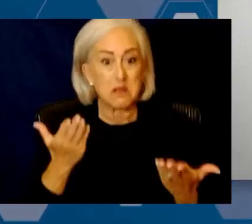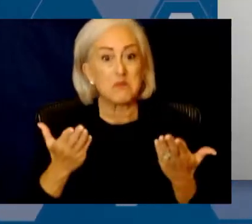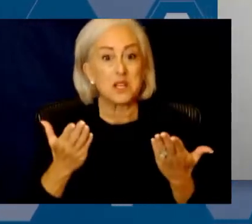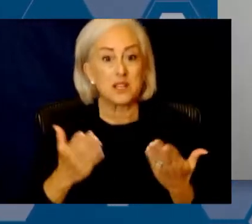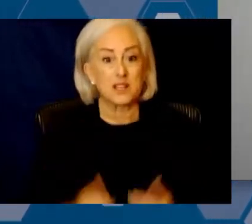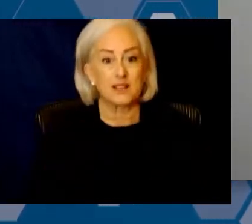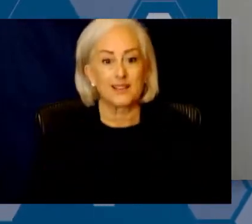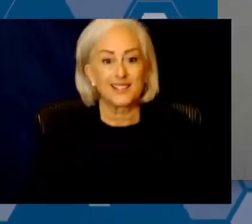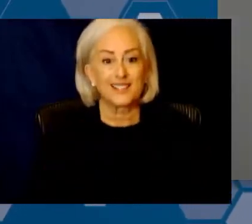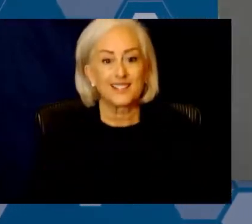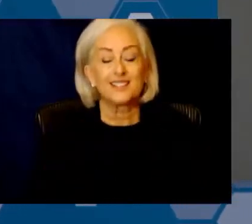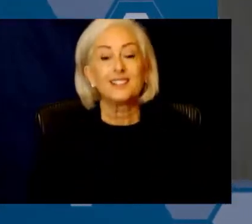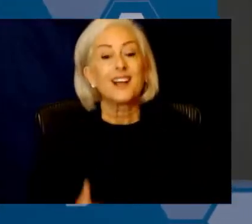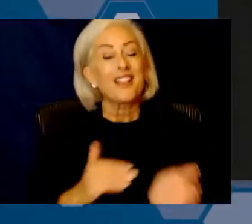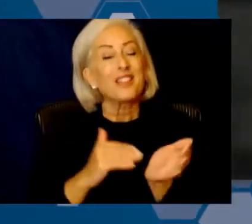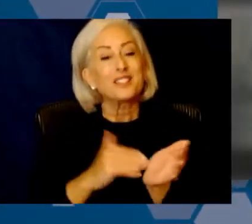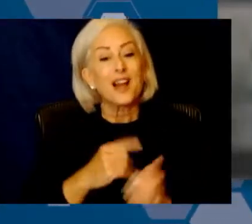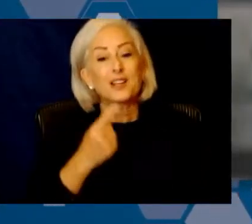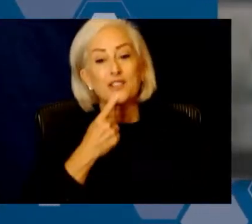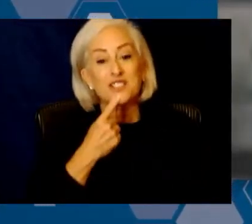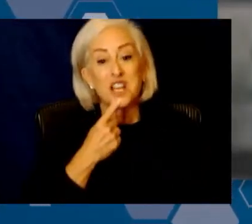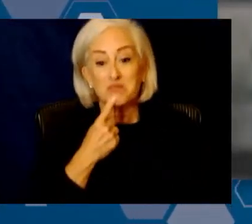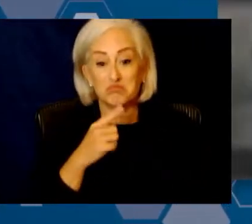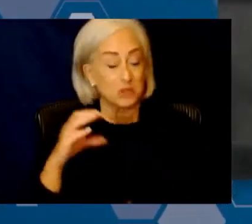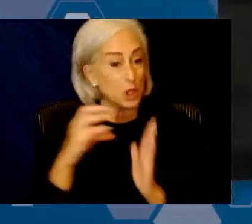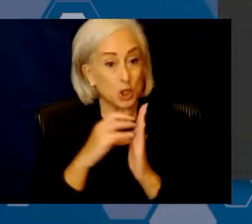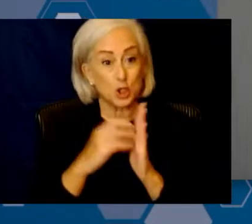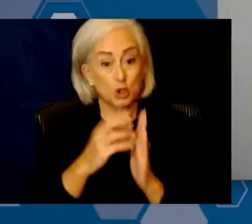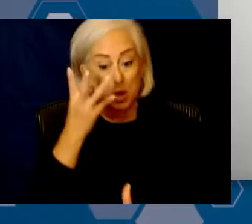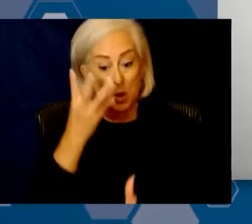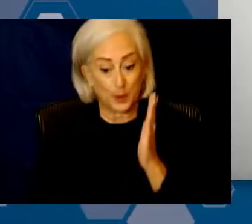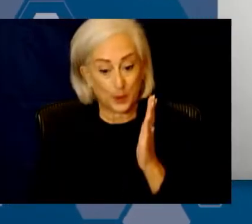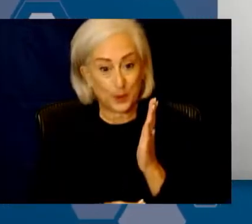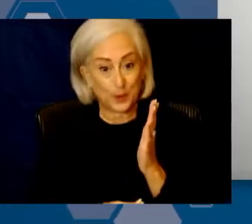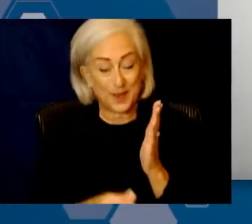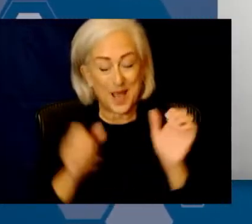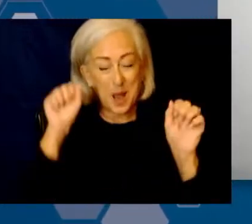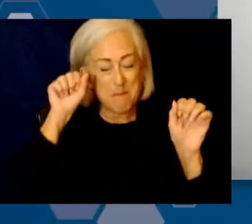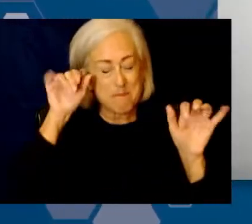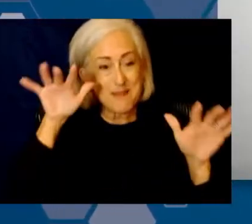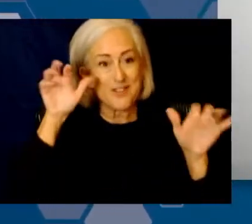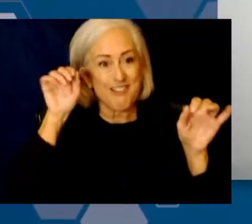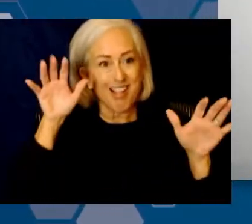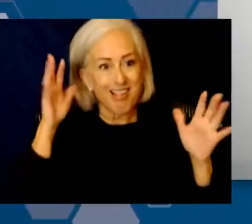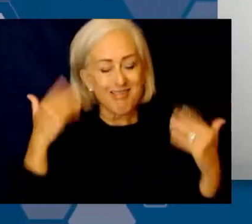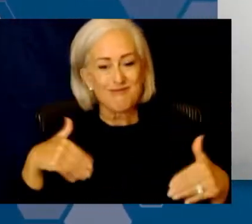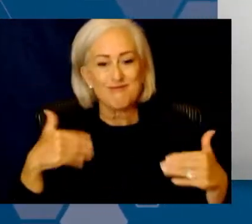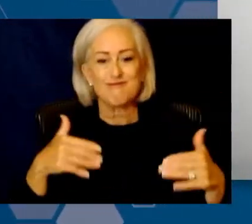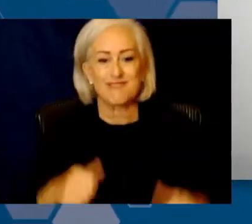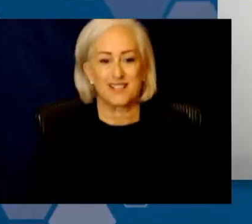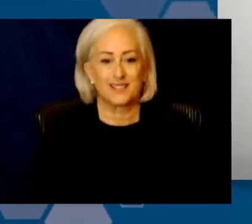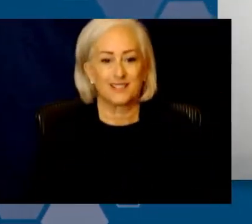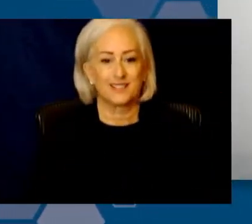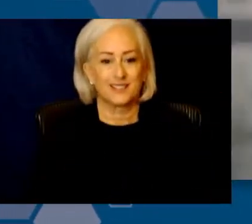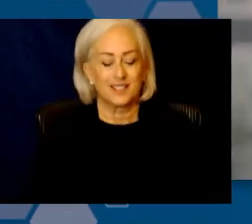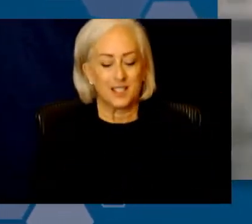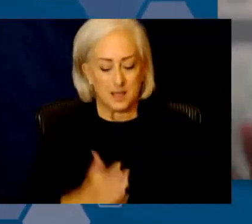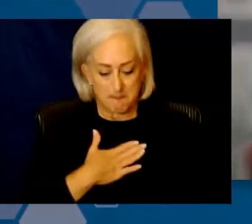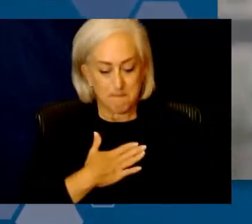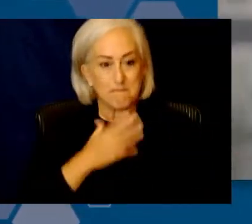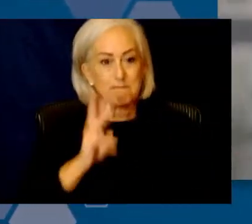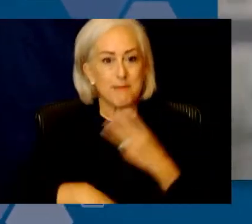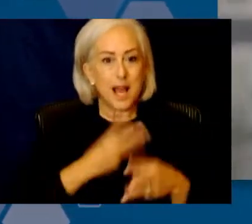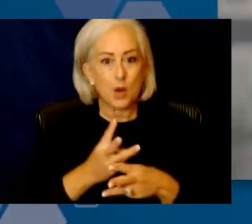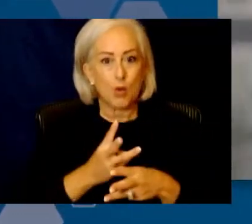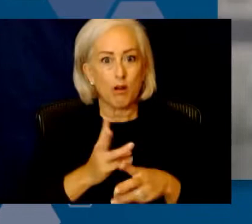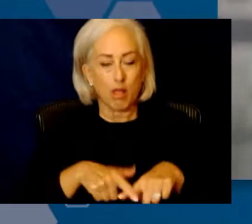Doctor told me, like, there is no more tumor. It's a miracle. It was like the world just stopped for a second, and I couldn't